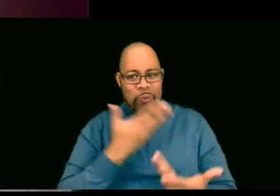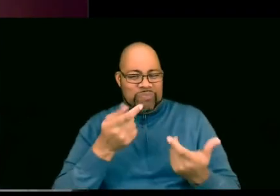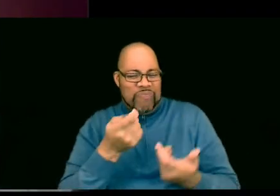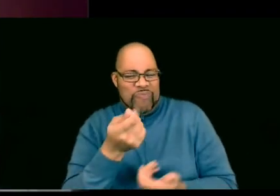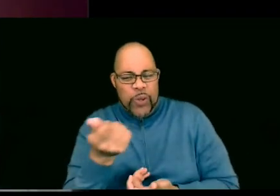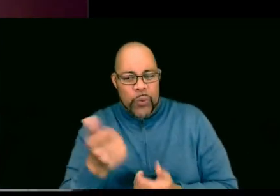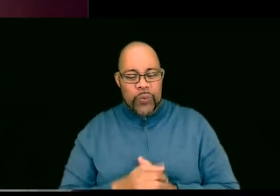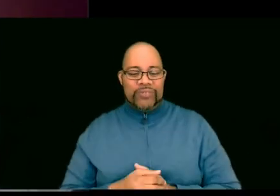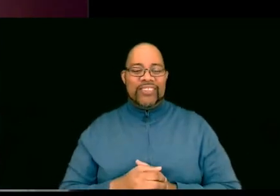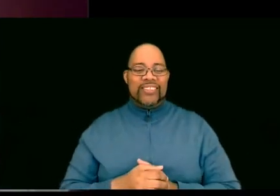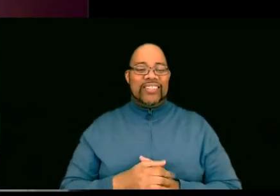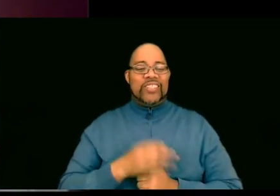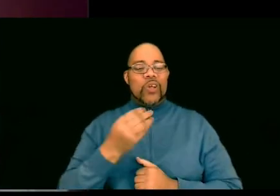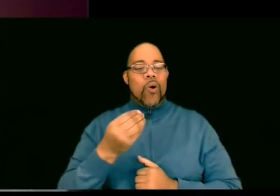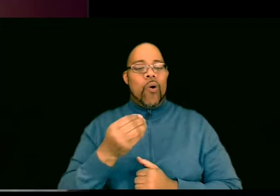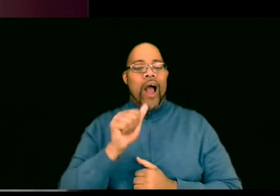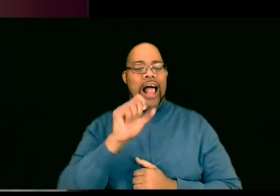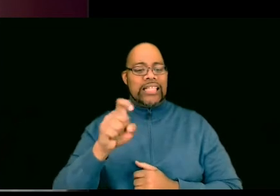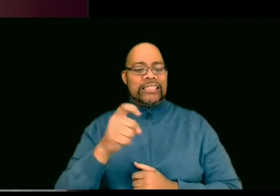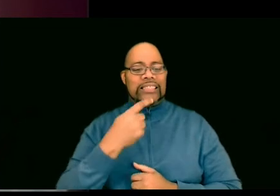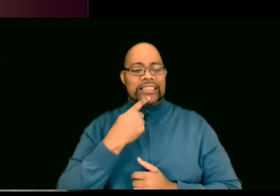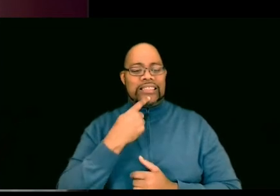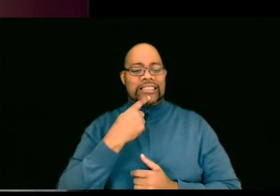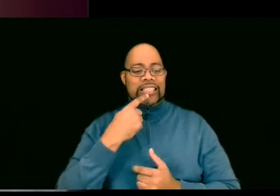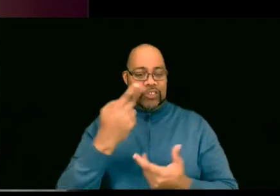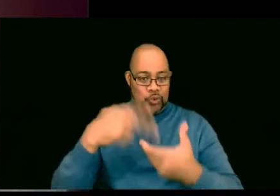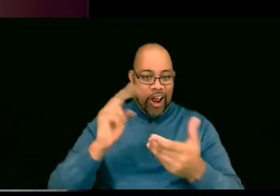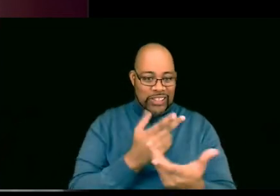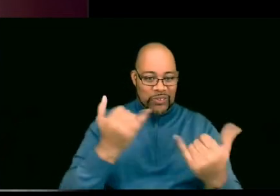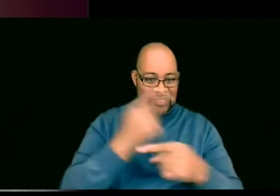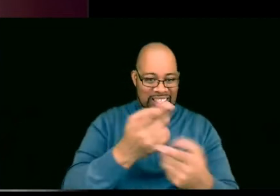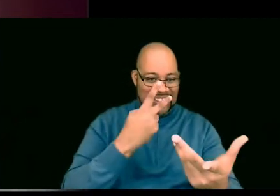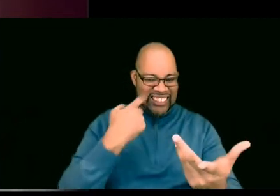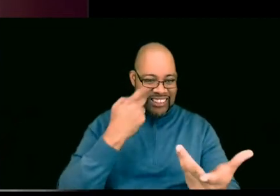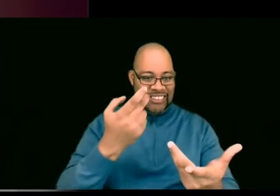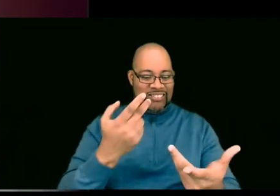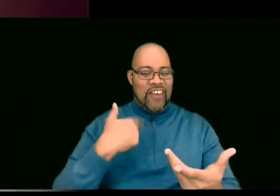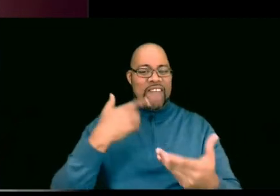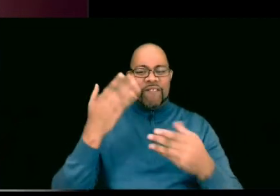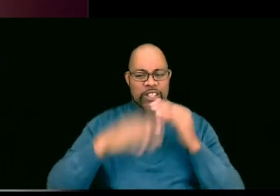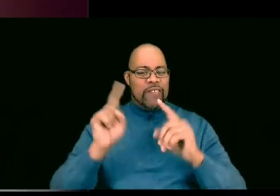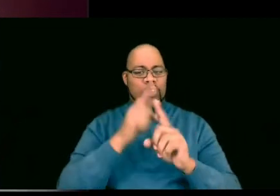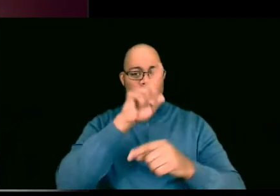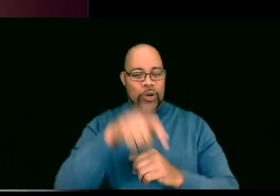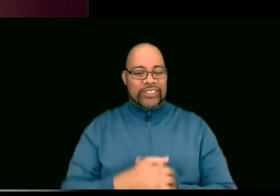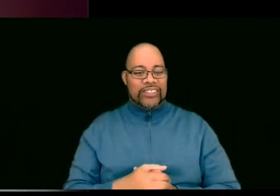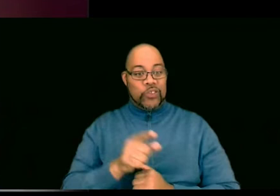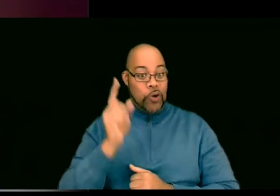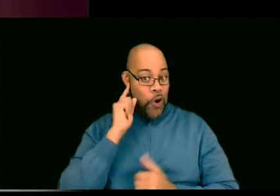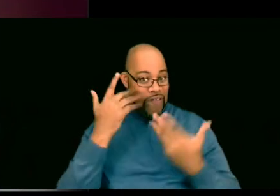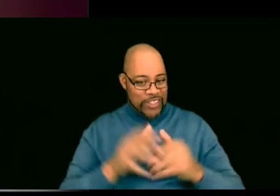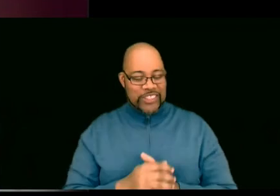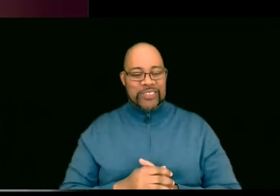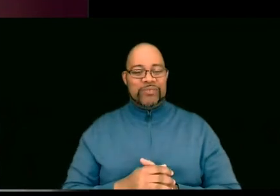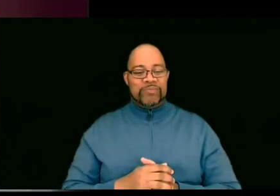there. Yeah. And so Alex had joined us to the conversation. We just wrapped up the first question, as